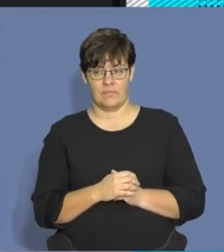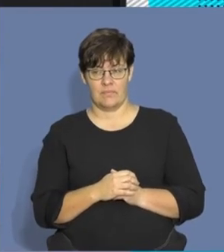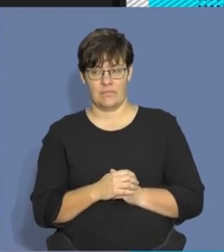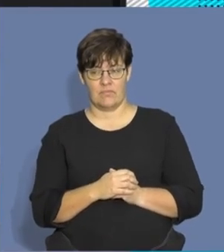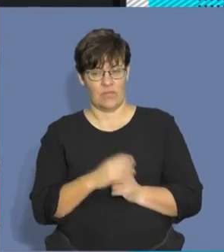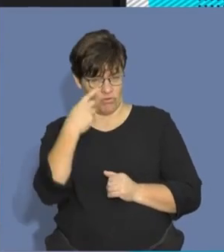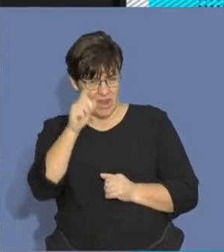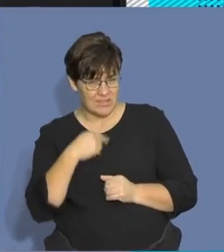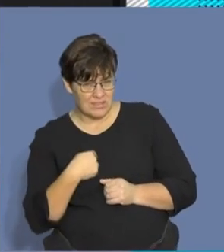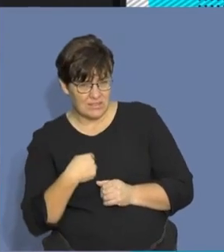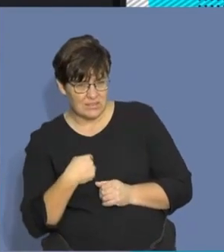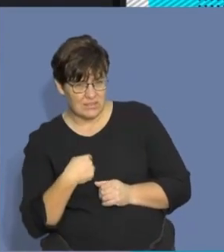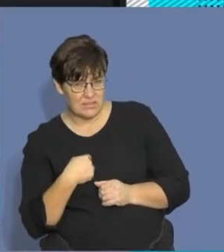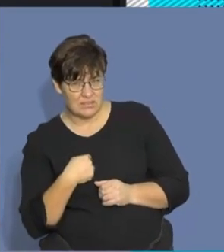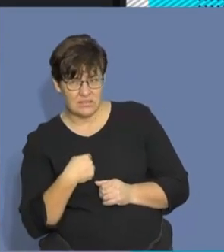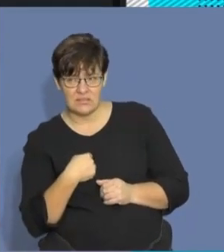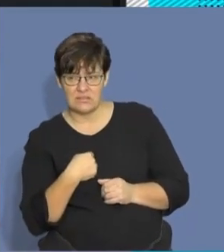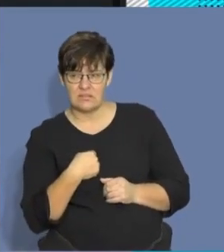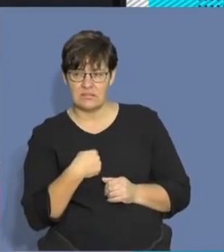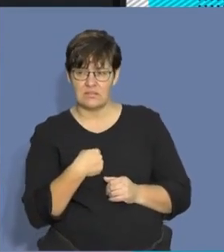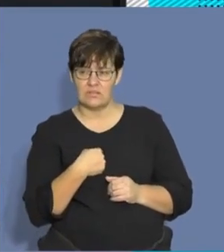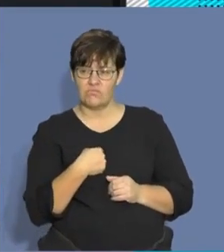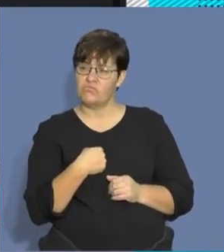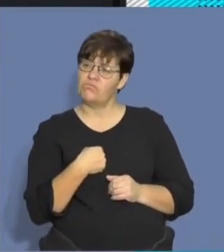Is that right?